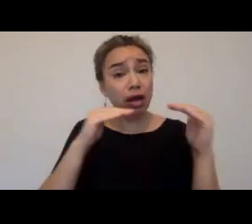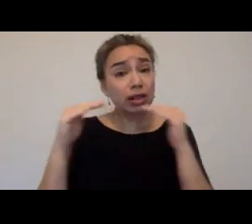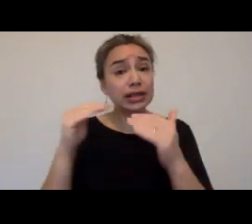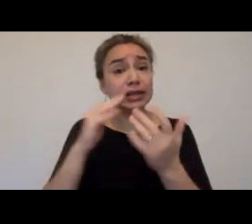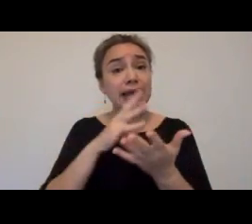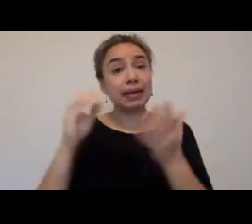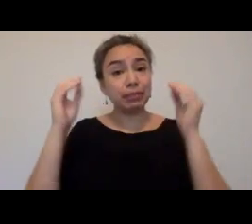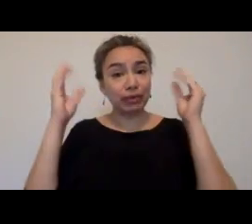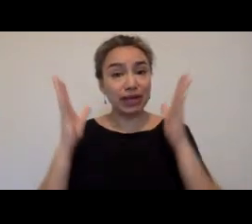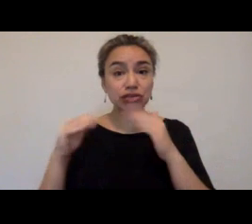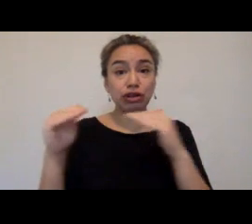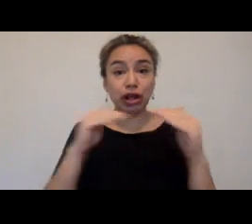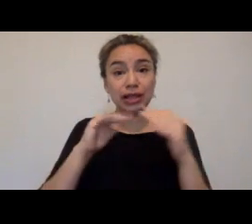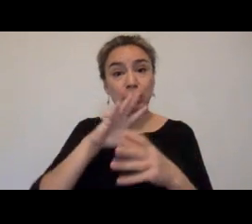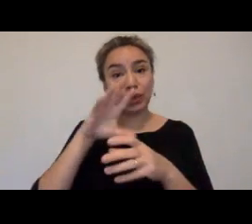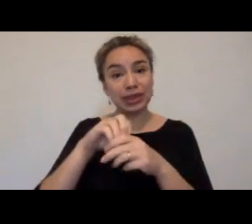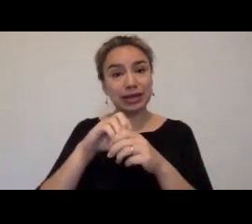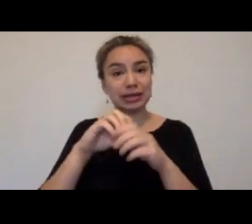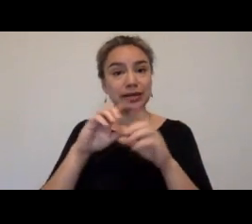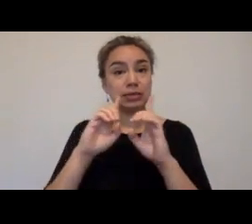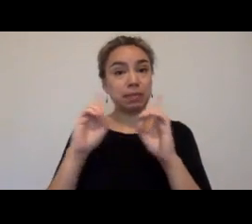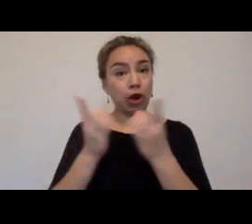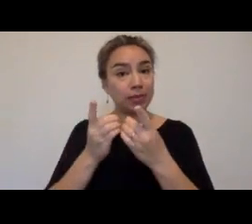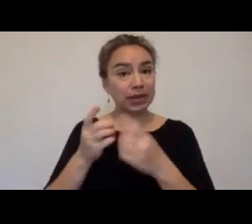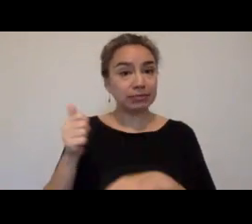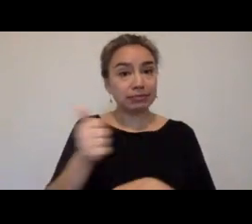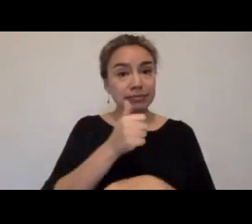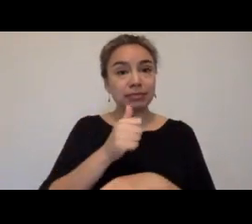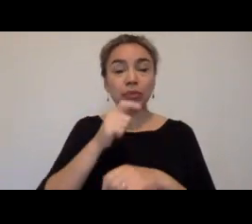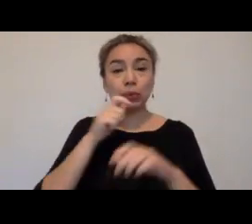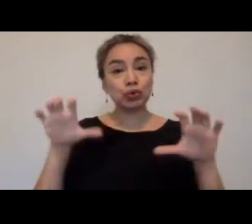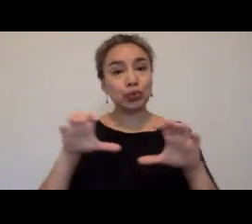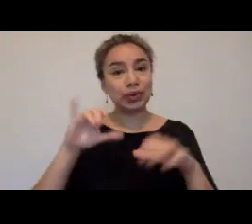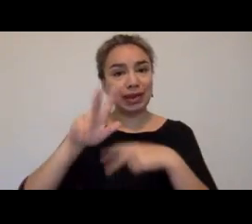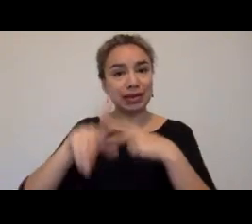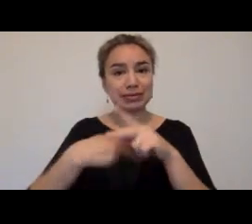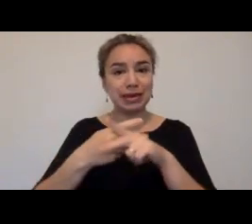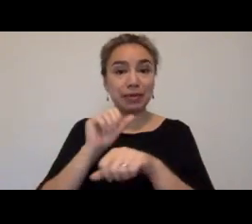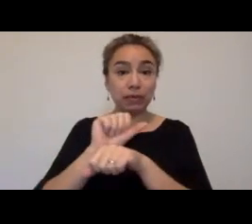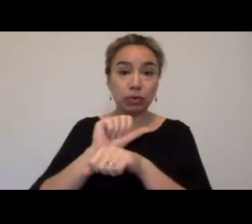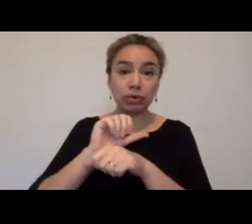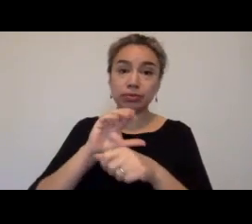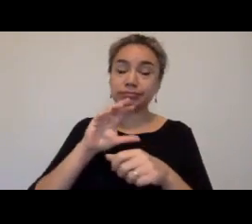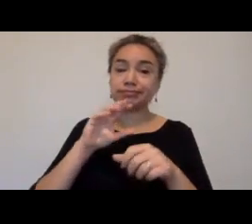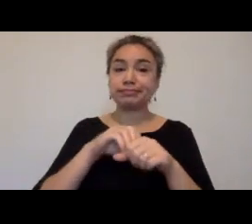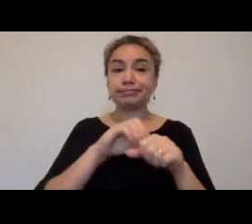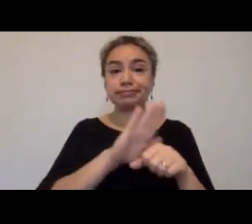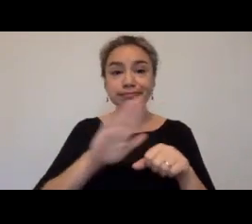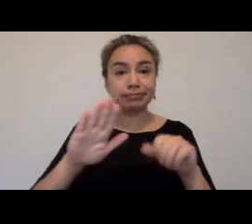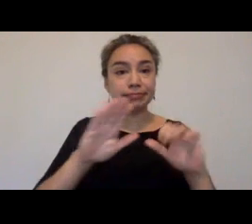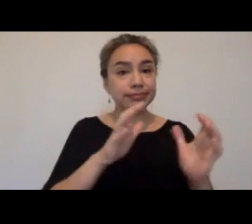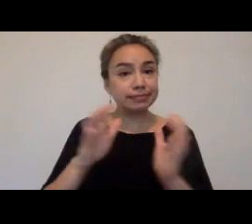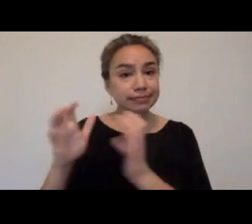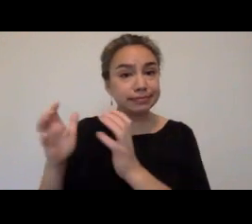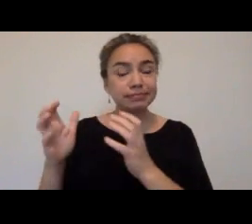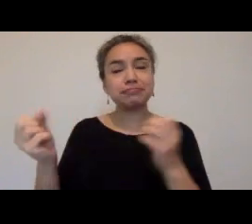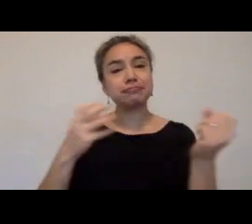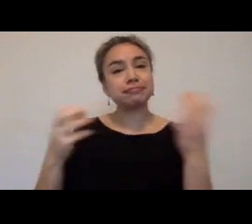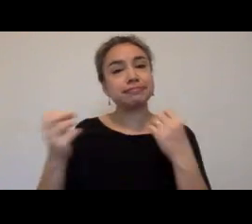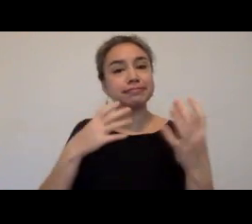professor colleagues in my department who are doing this type of work in their classes, and we're able to share resources. But I do know